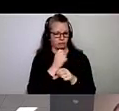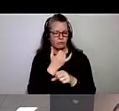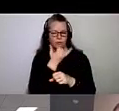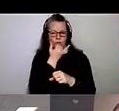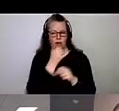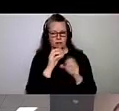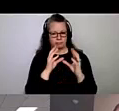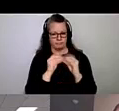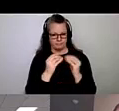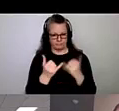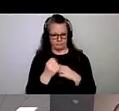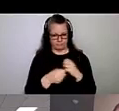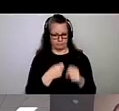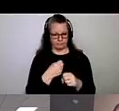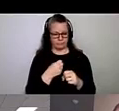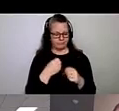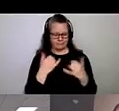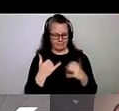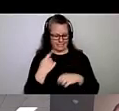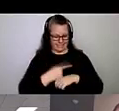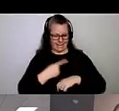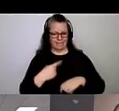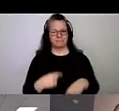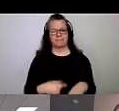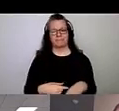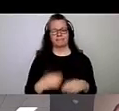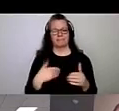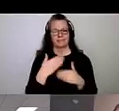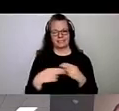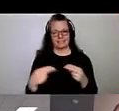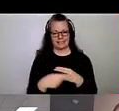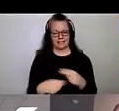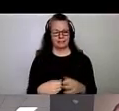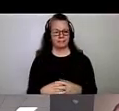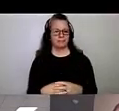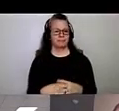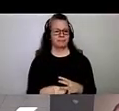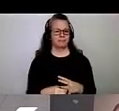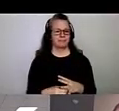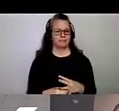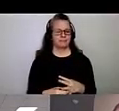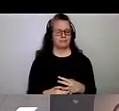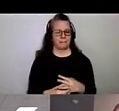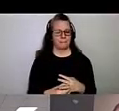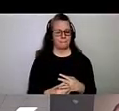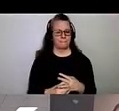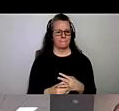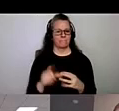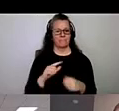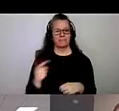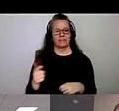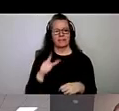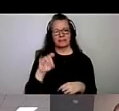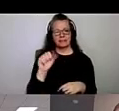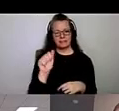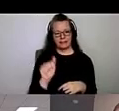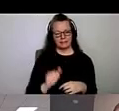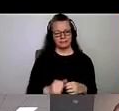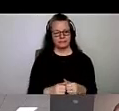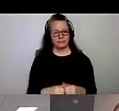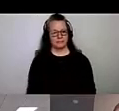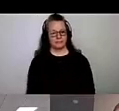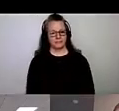let's go to the next slide, please. And I'm going to turn this over, please, to Lisa.